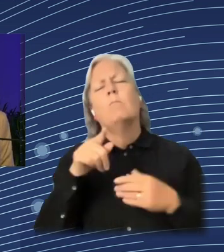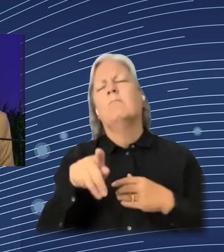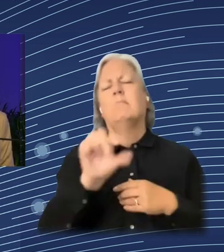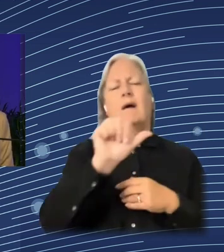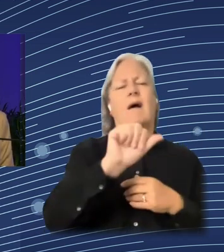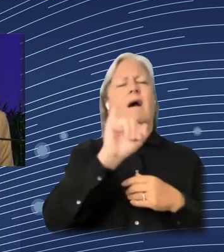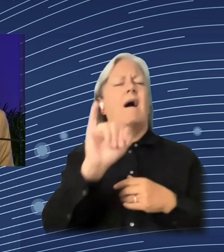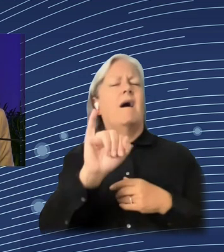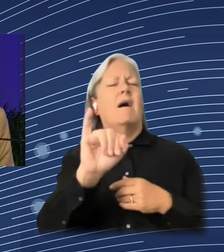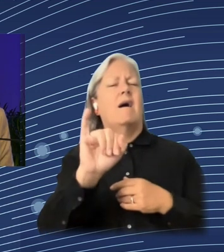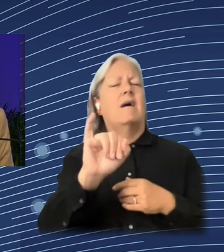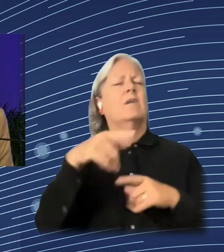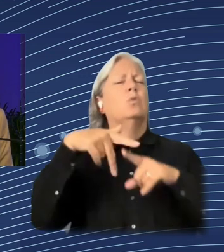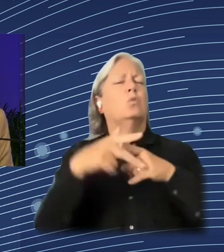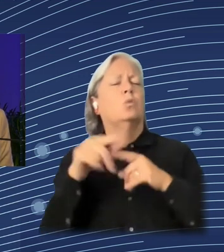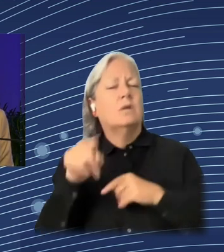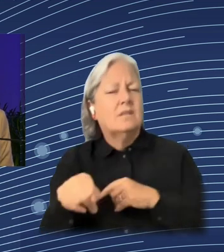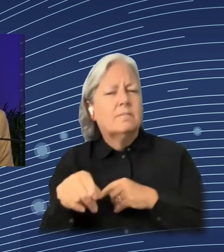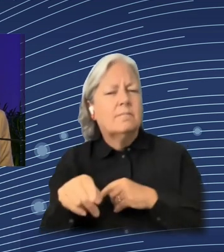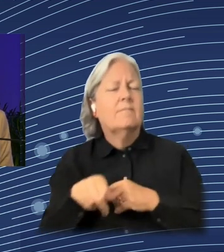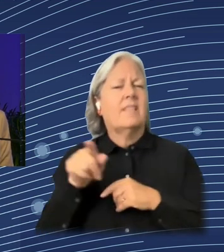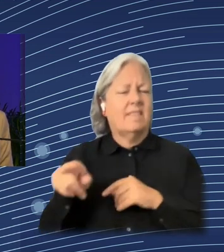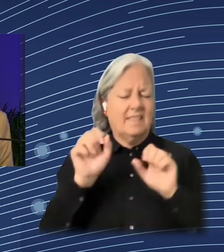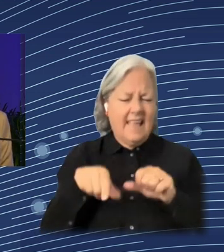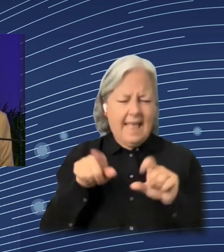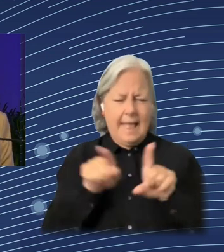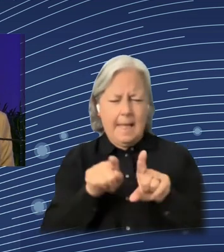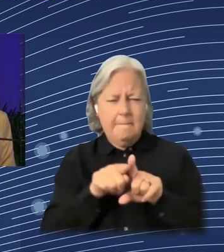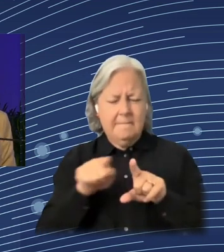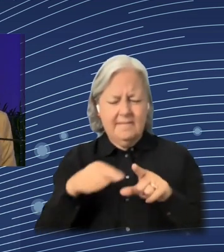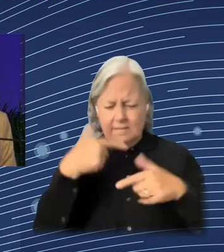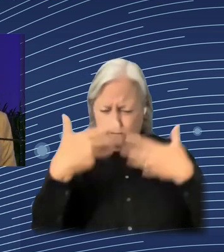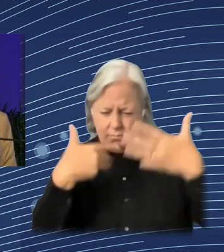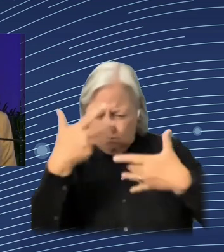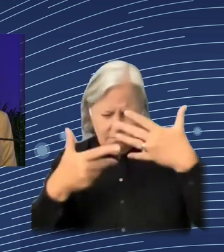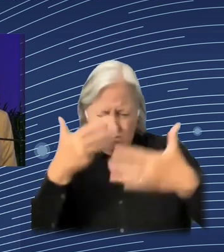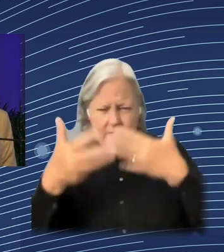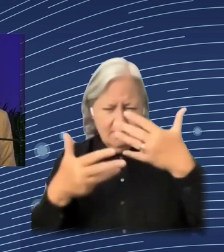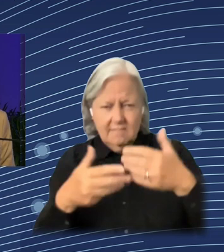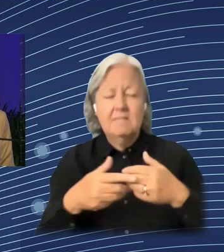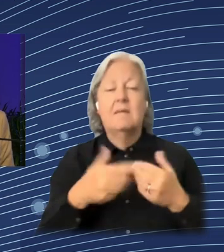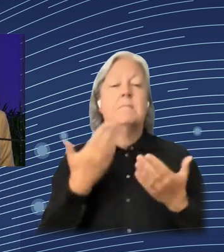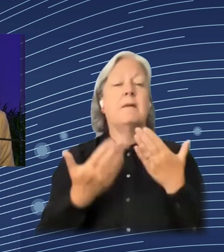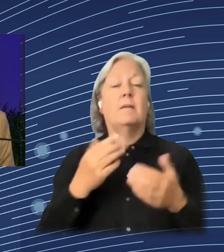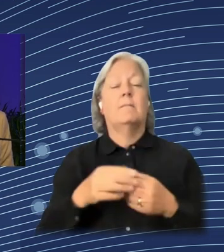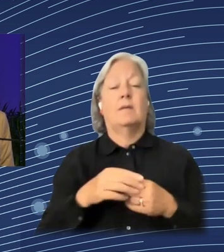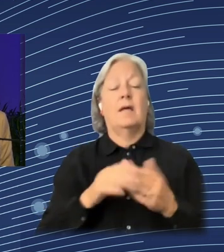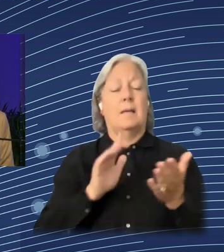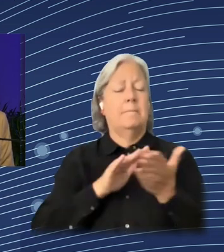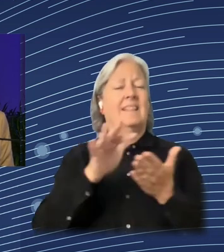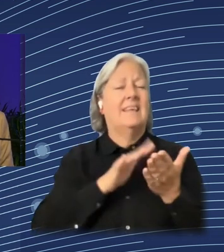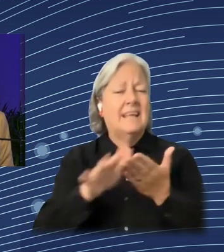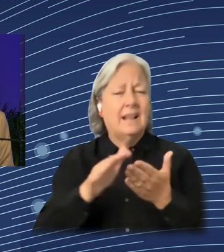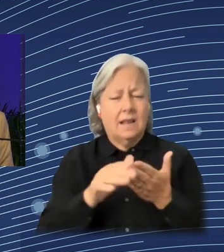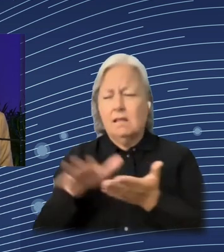lake infrastructure that where there are a million of data collected from different